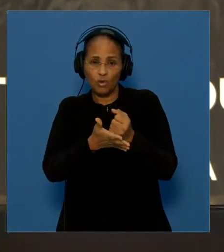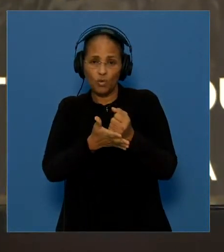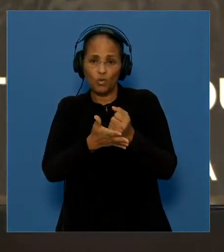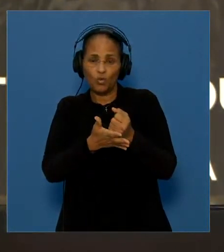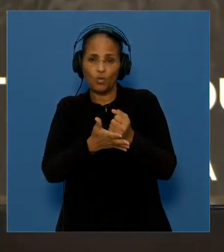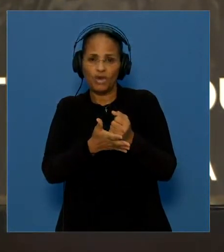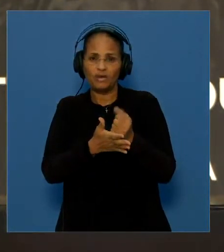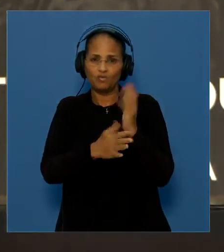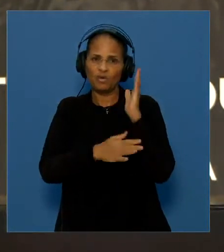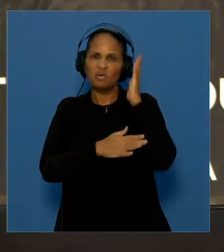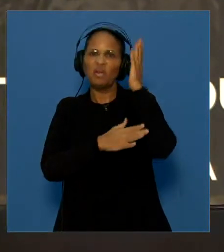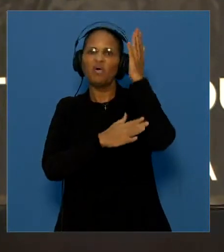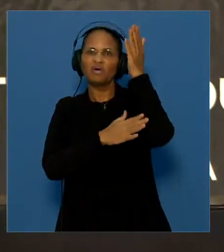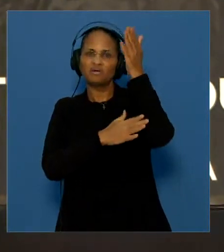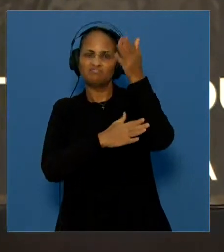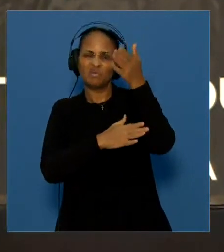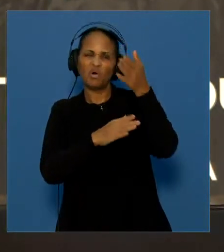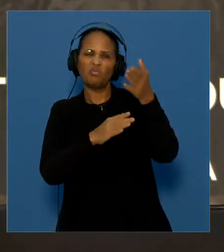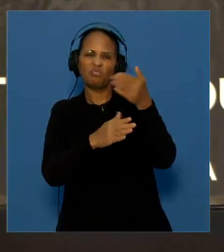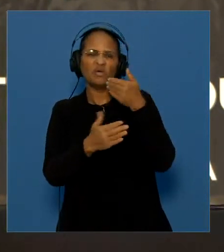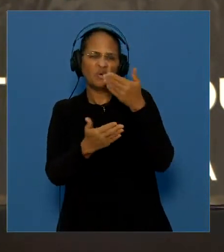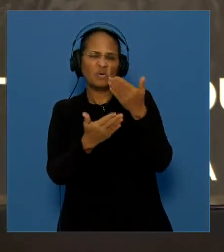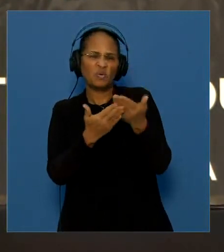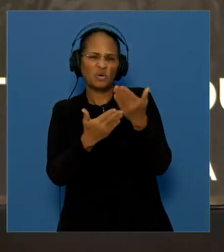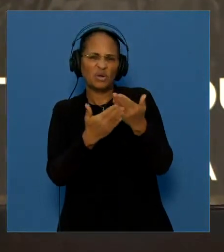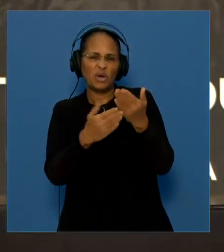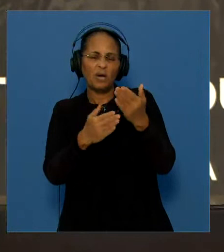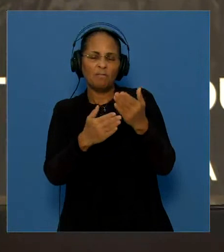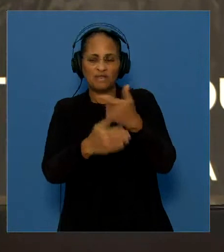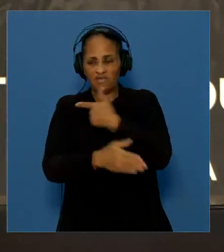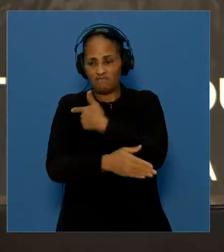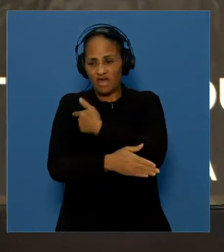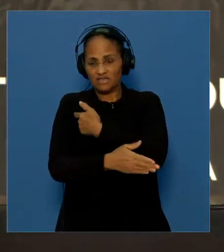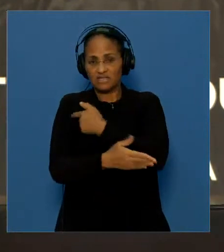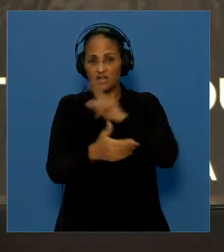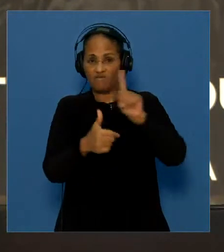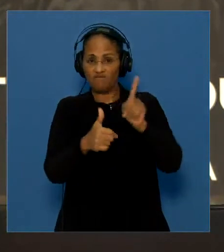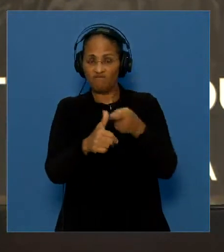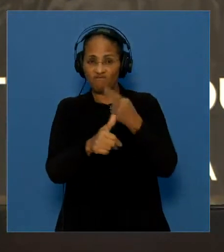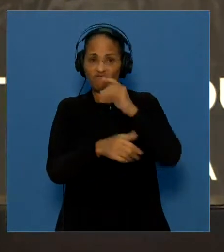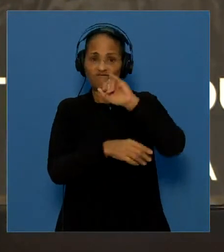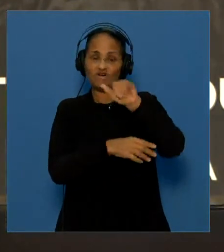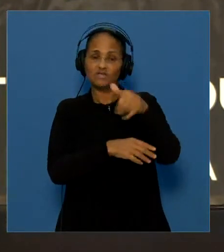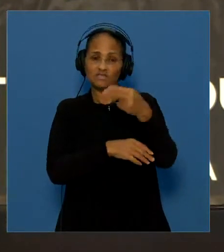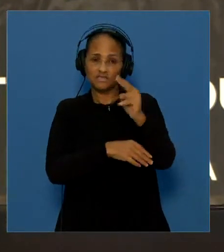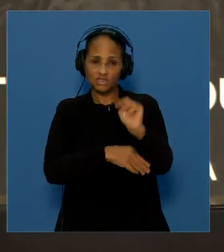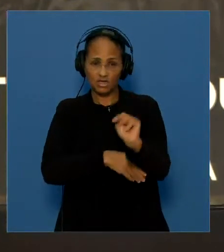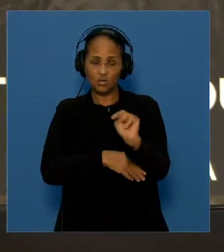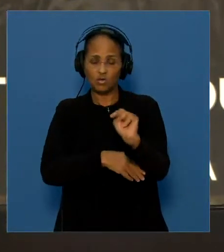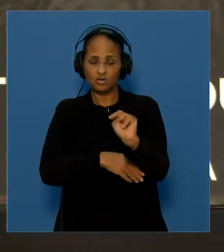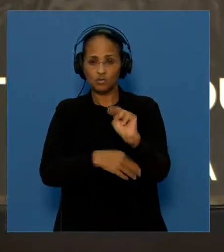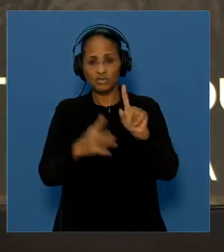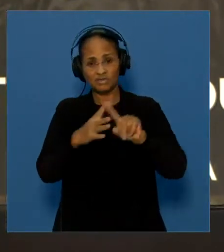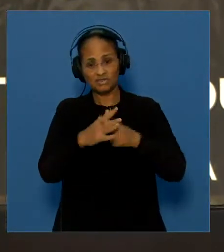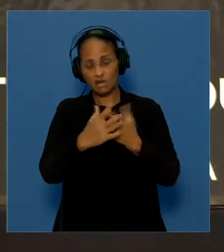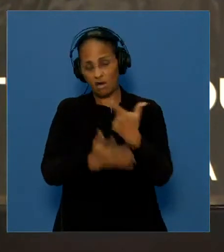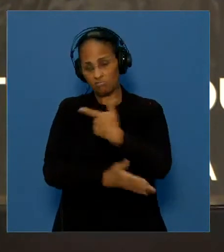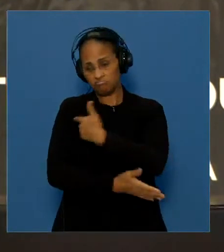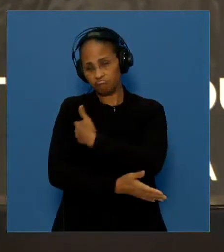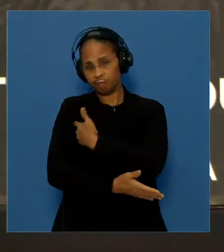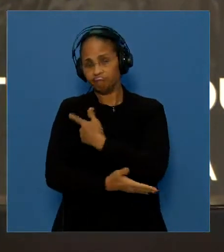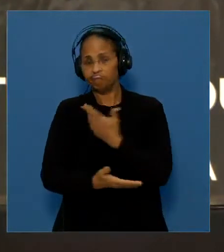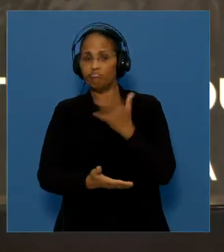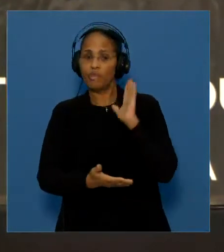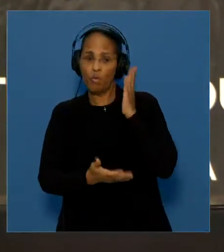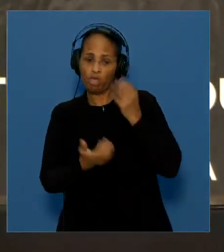hopes for optimism as vaccines will be arriving in the first week of January, and we'll be able to implement a vaccination program that will be able